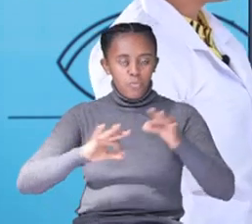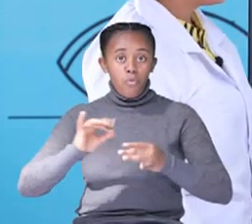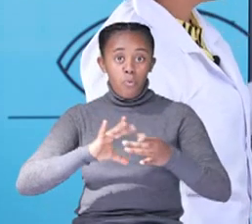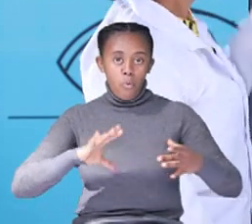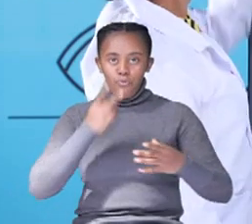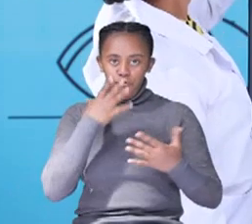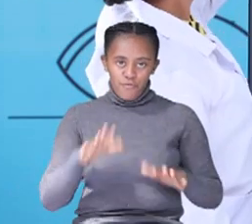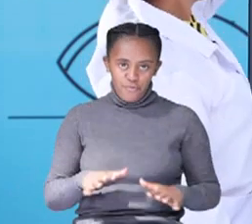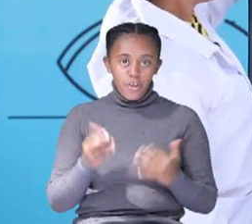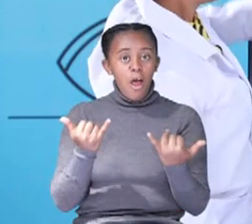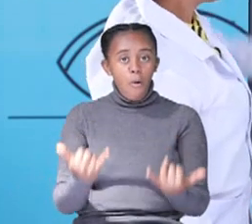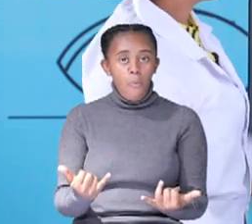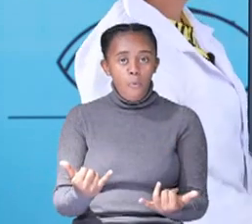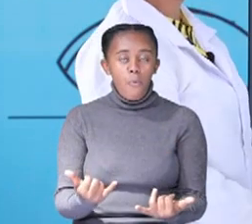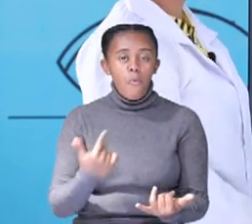we